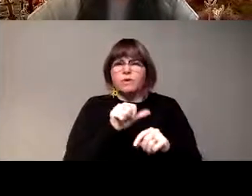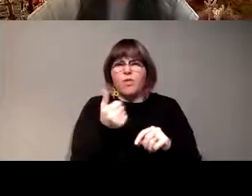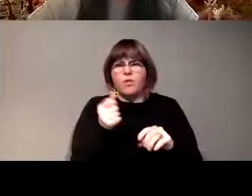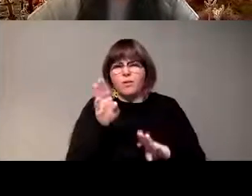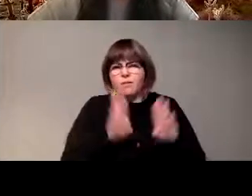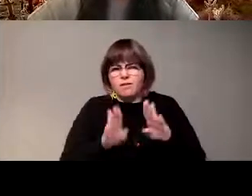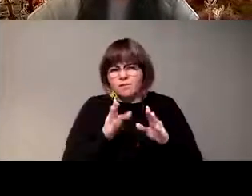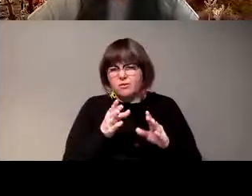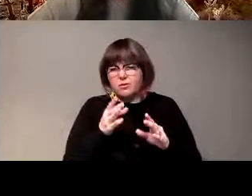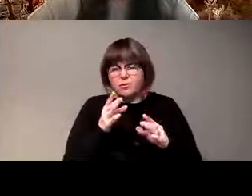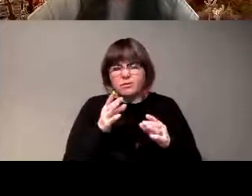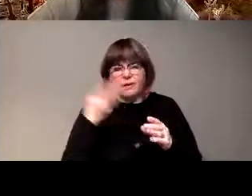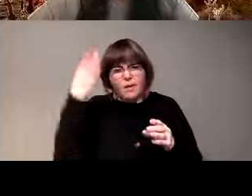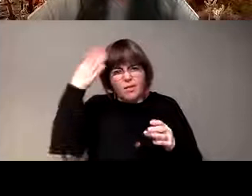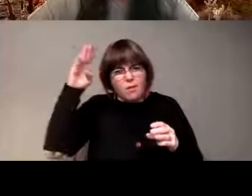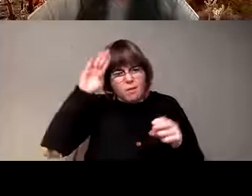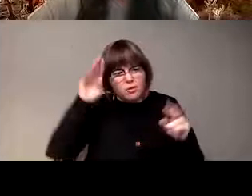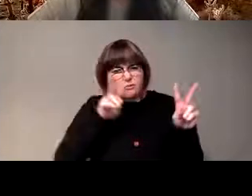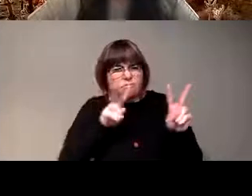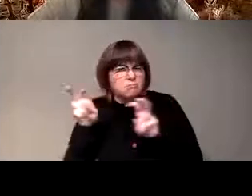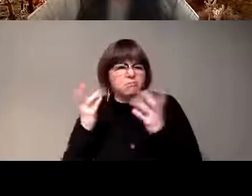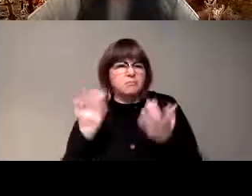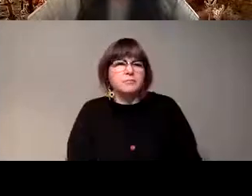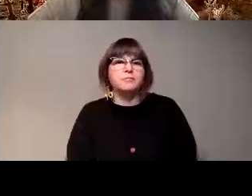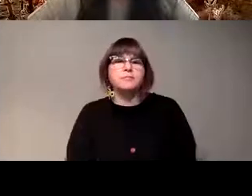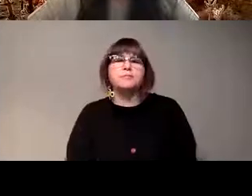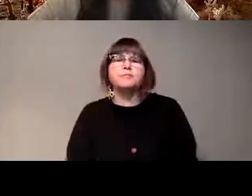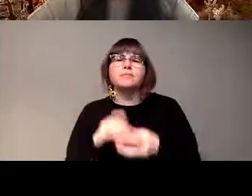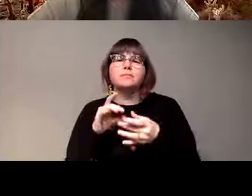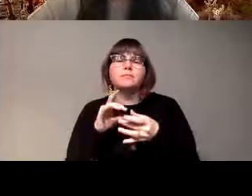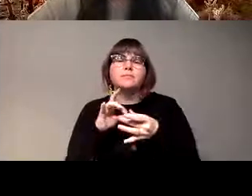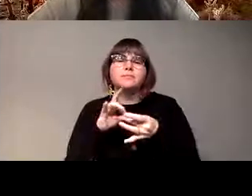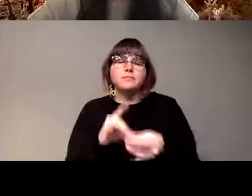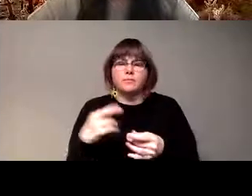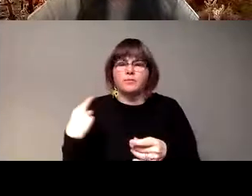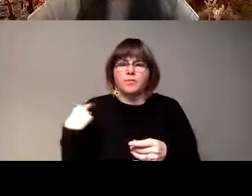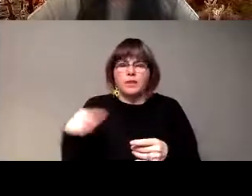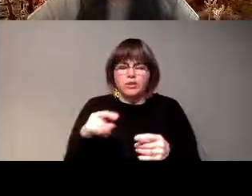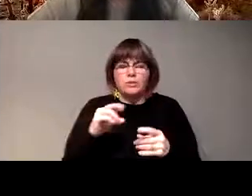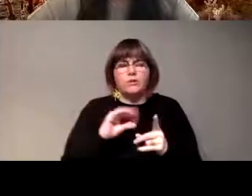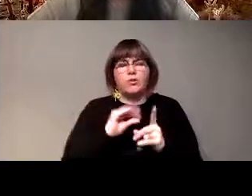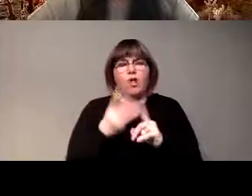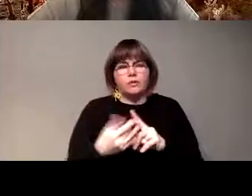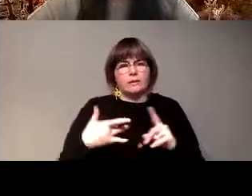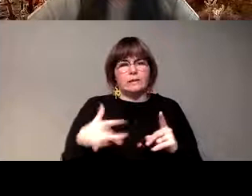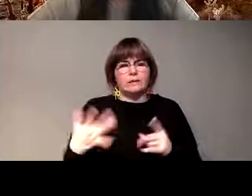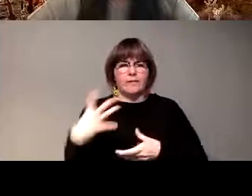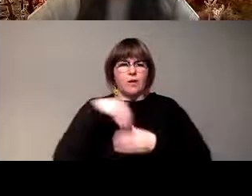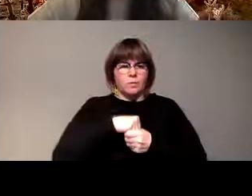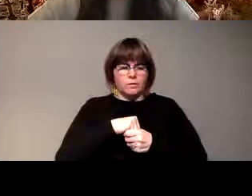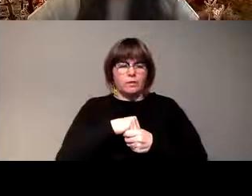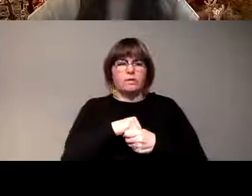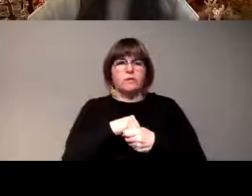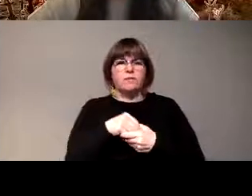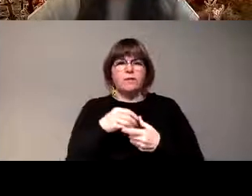biological anthropology topics in religiously and culturally sensitive and inclusive and